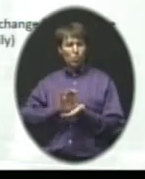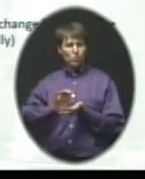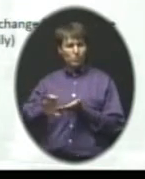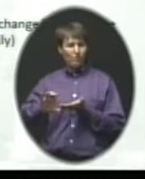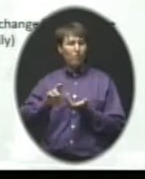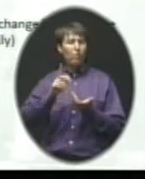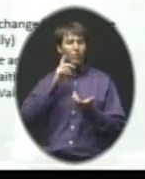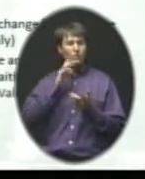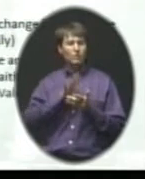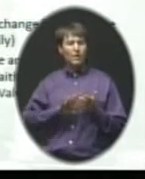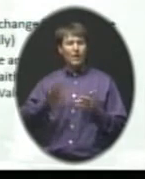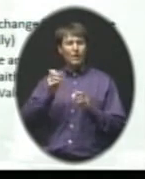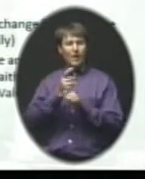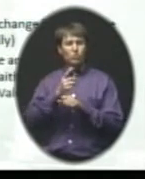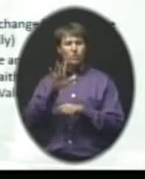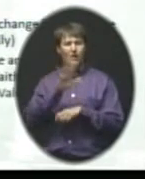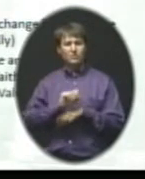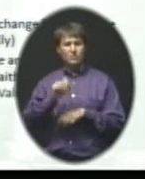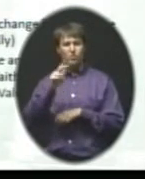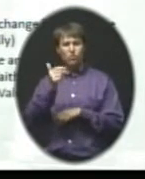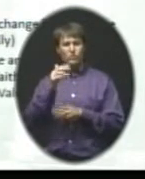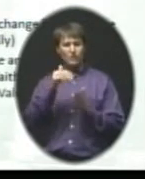estimate of $13,000.